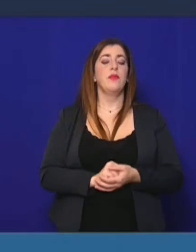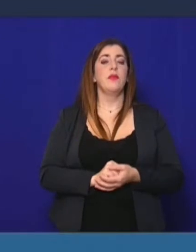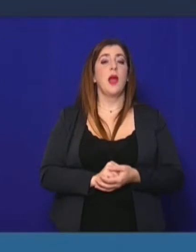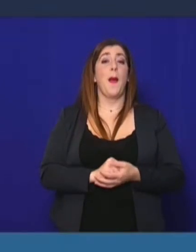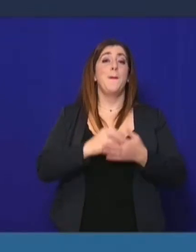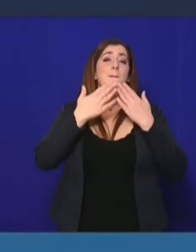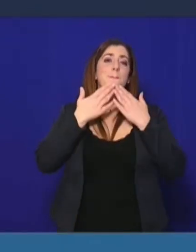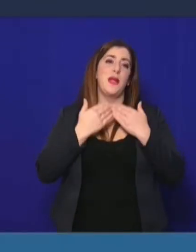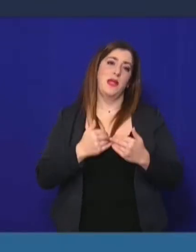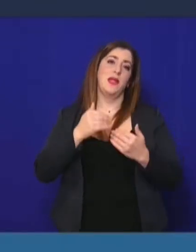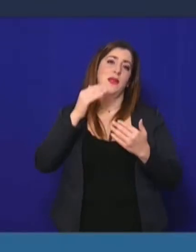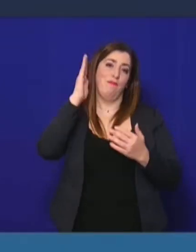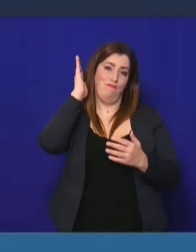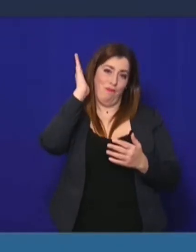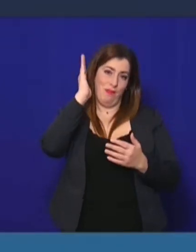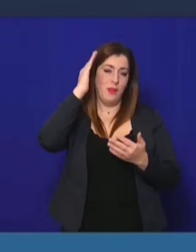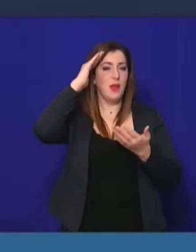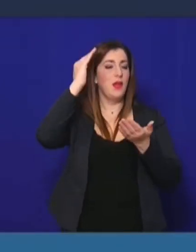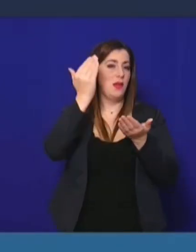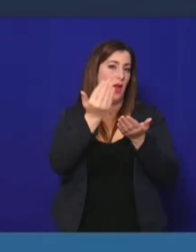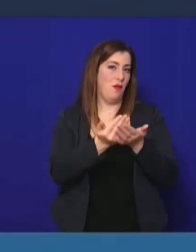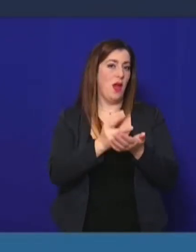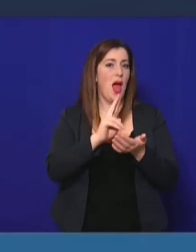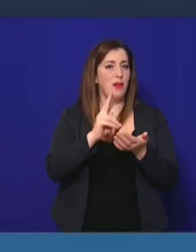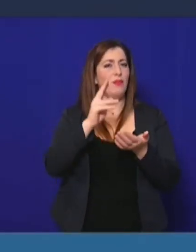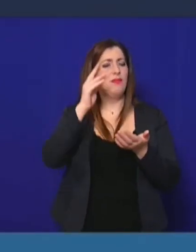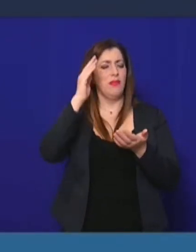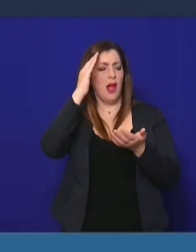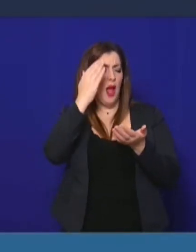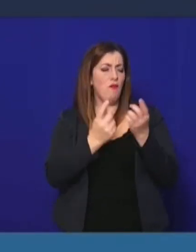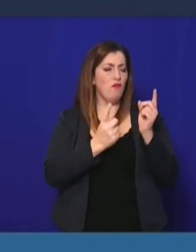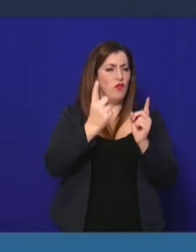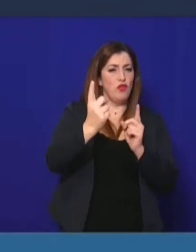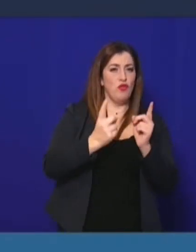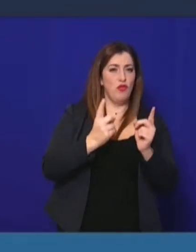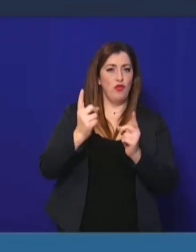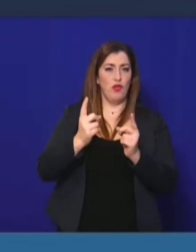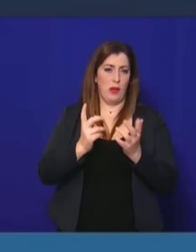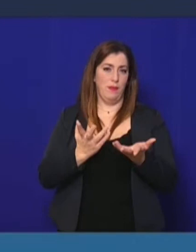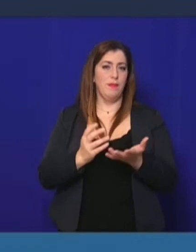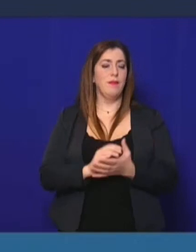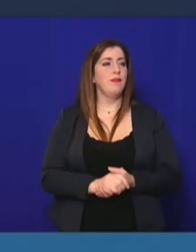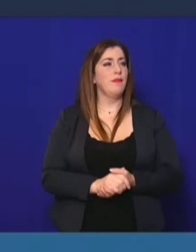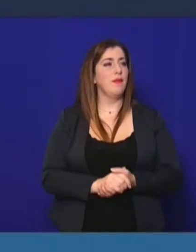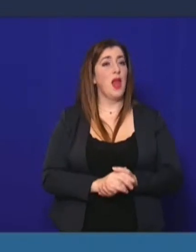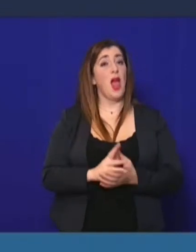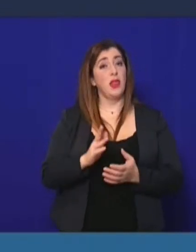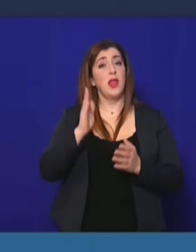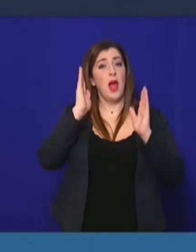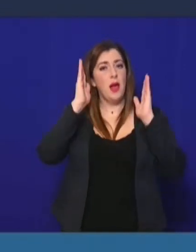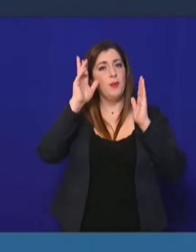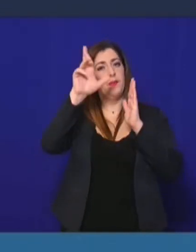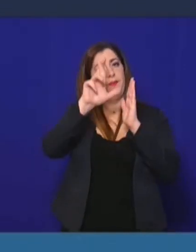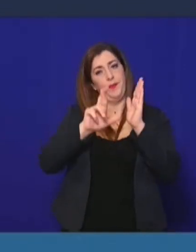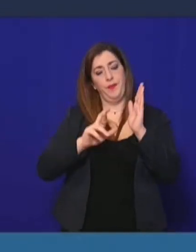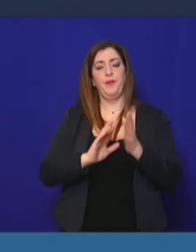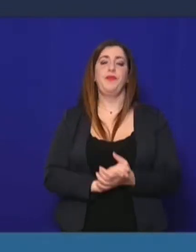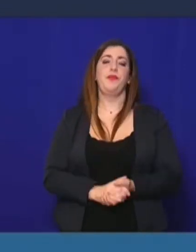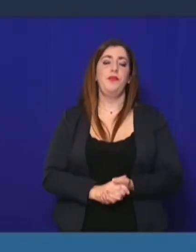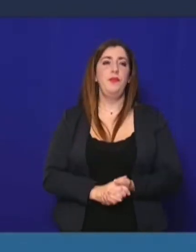to stay safe and take care of each other and stick to the mitigation measures. Thank you.